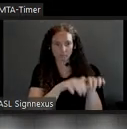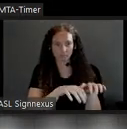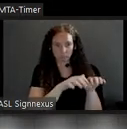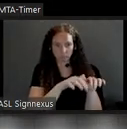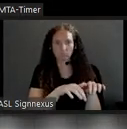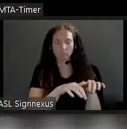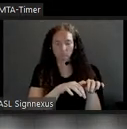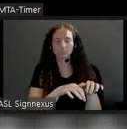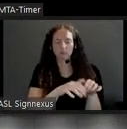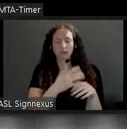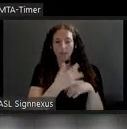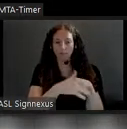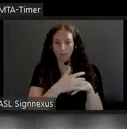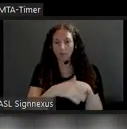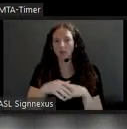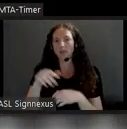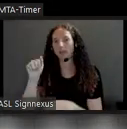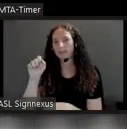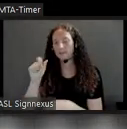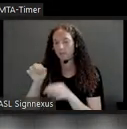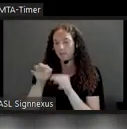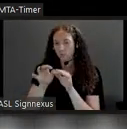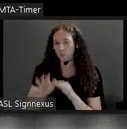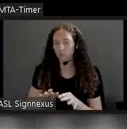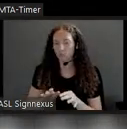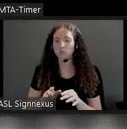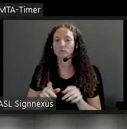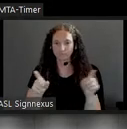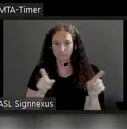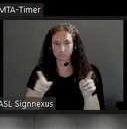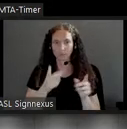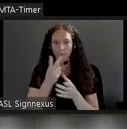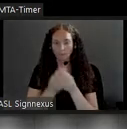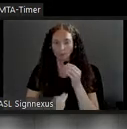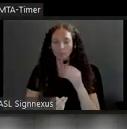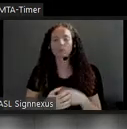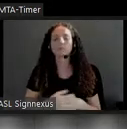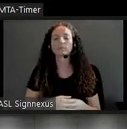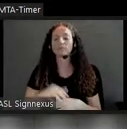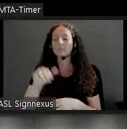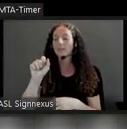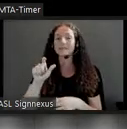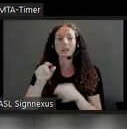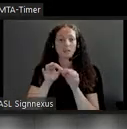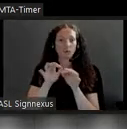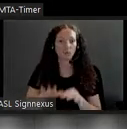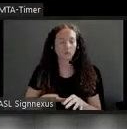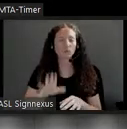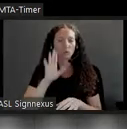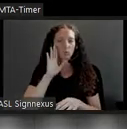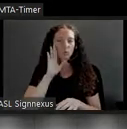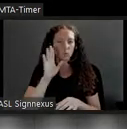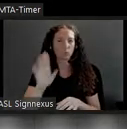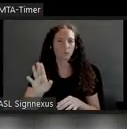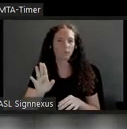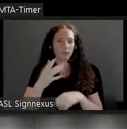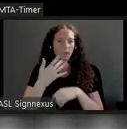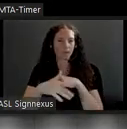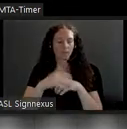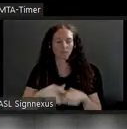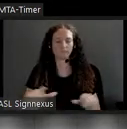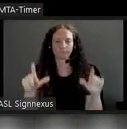anyone who joined. So our ASL interpreter will be visible in a speaker window that you should be able to see on your screen throughout the